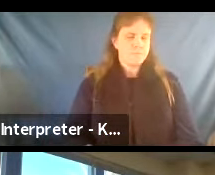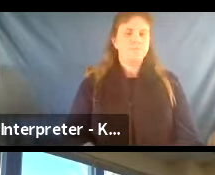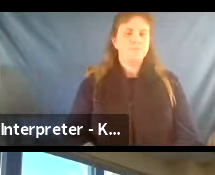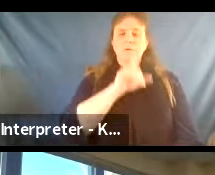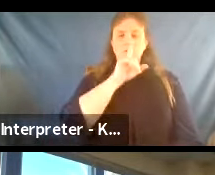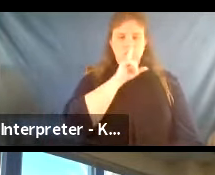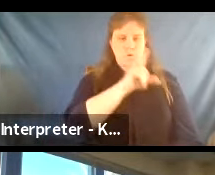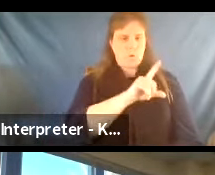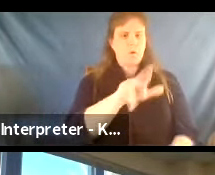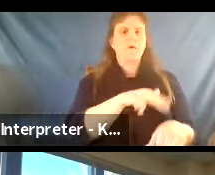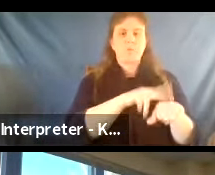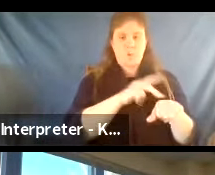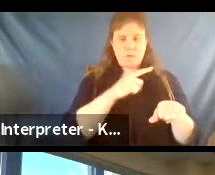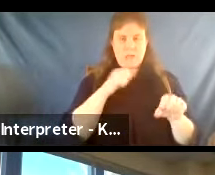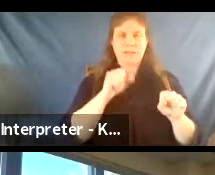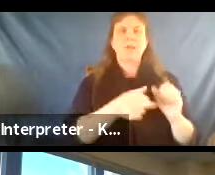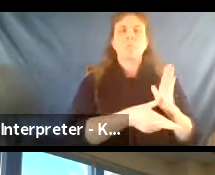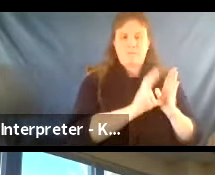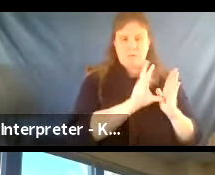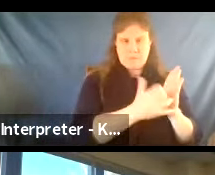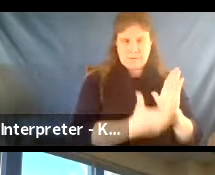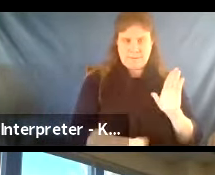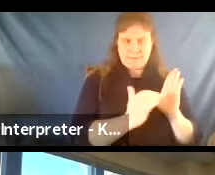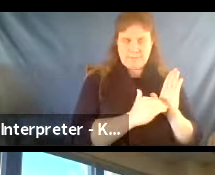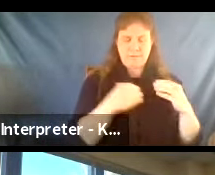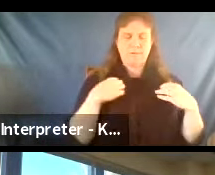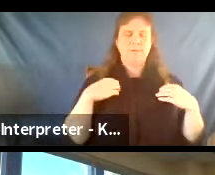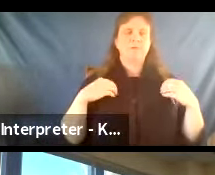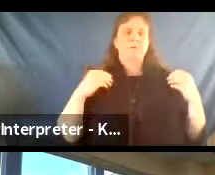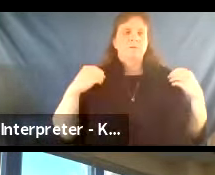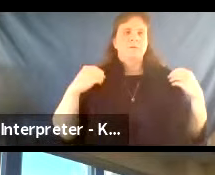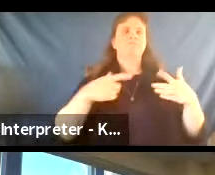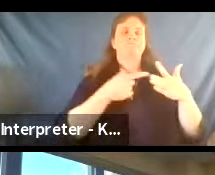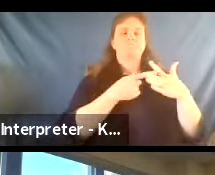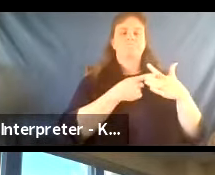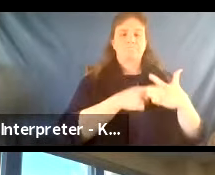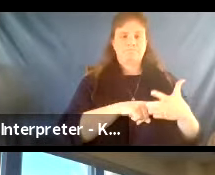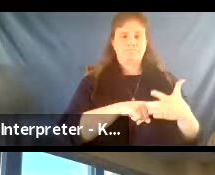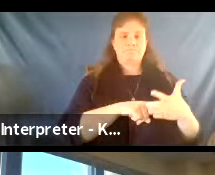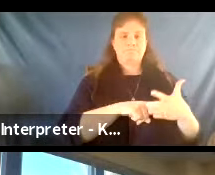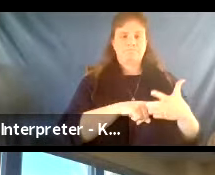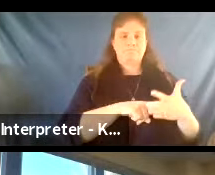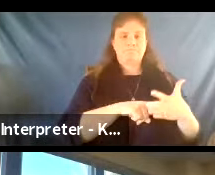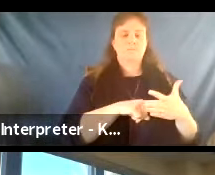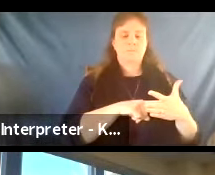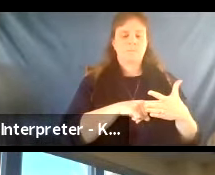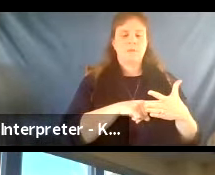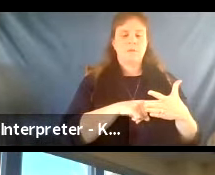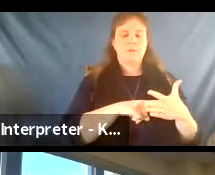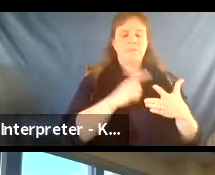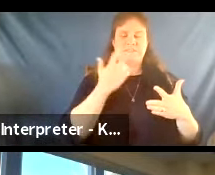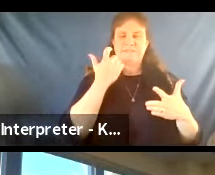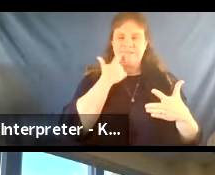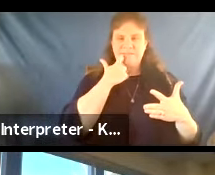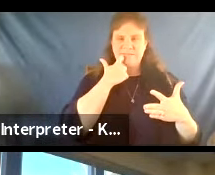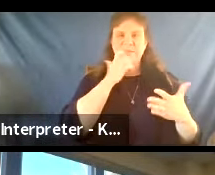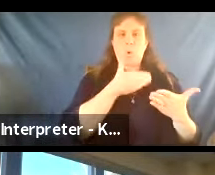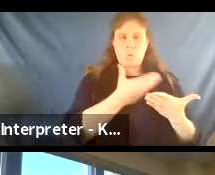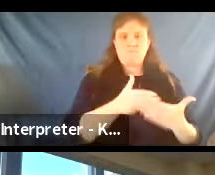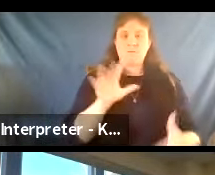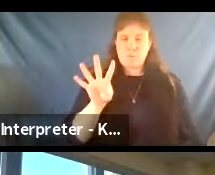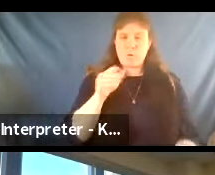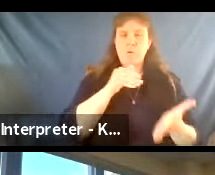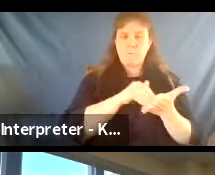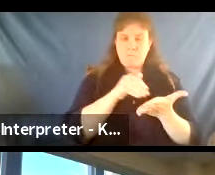can review that again. So as a start, we have had shipped to us about 4 million vaccines, 4